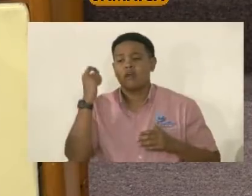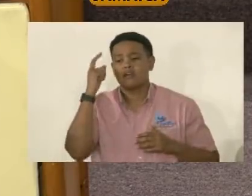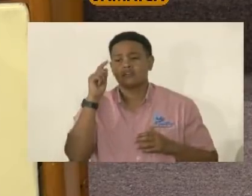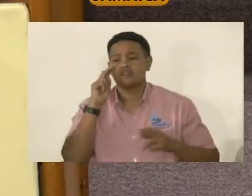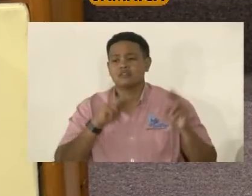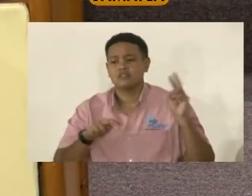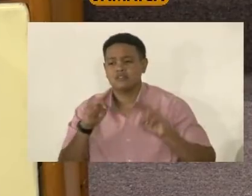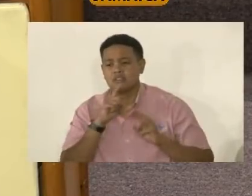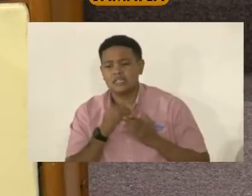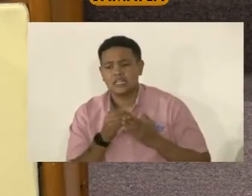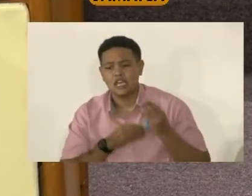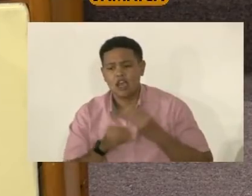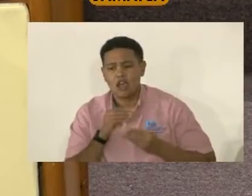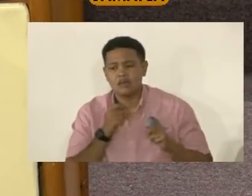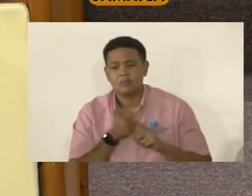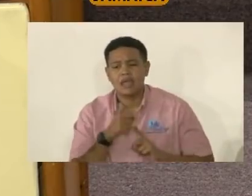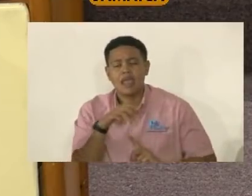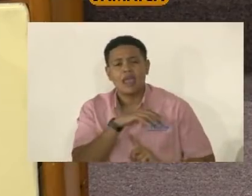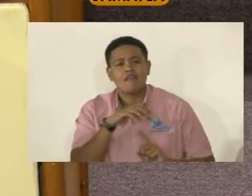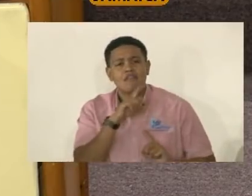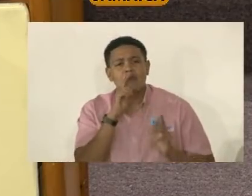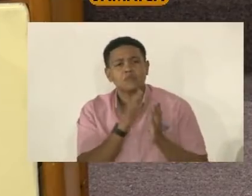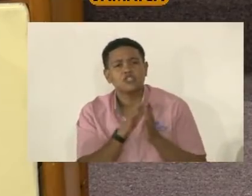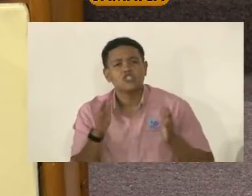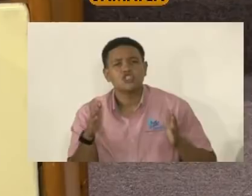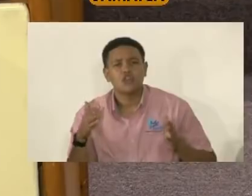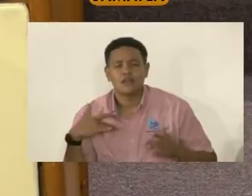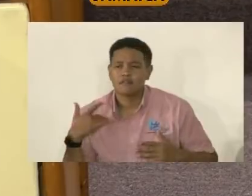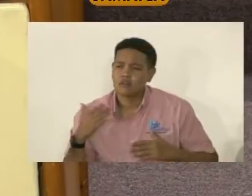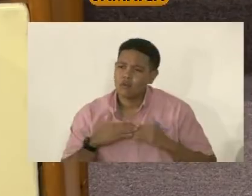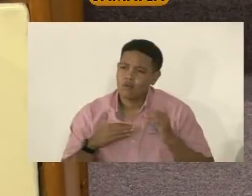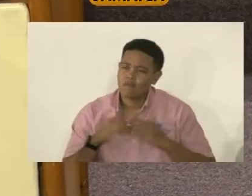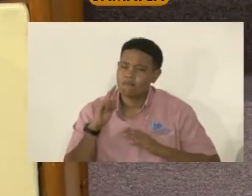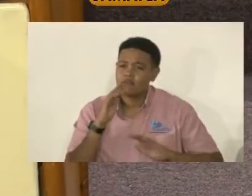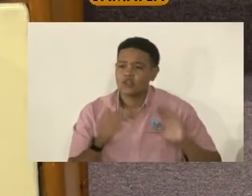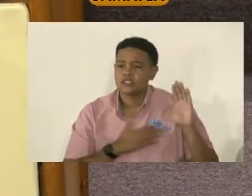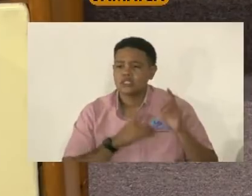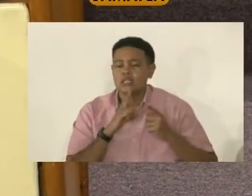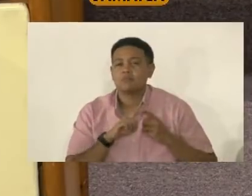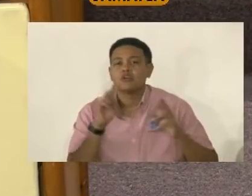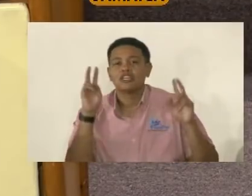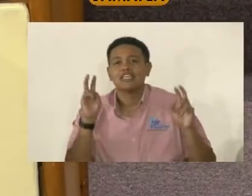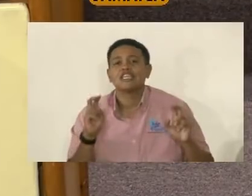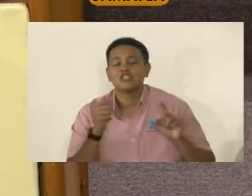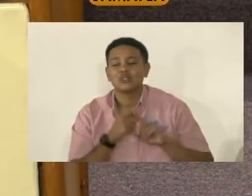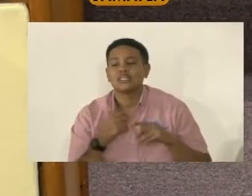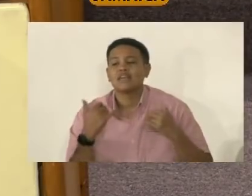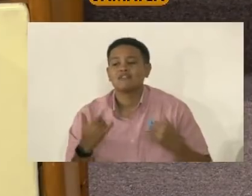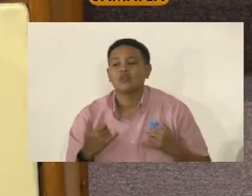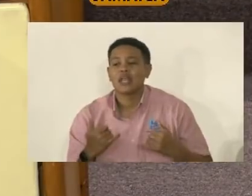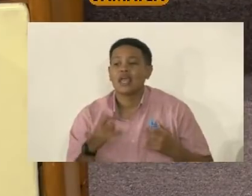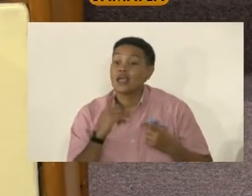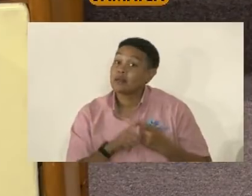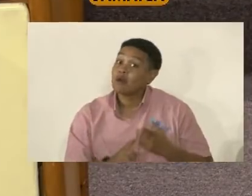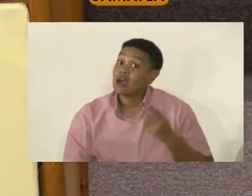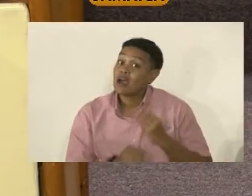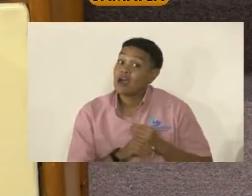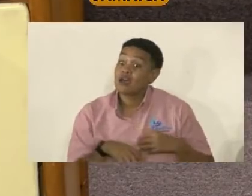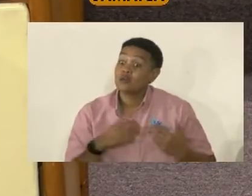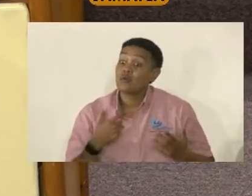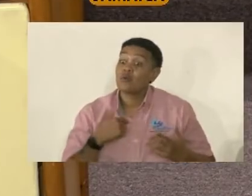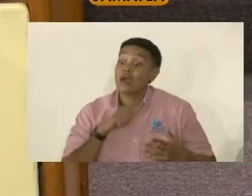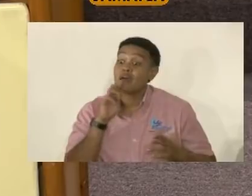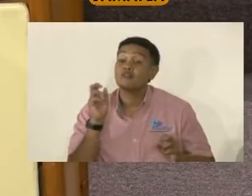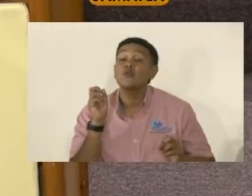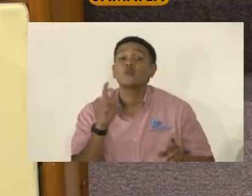economy, the environment, the general well-being of citizens, of course the issues of the day, and we had to throw in